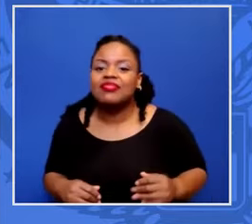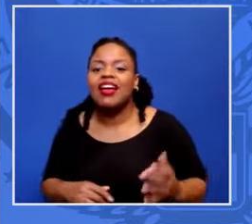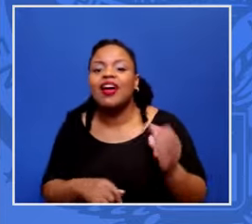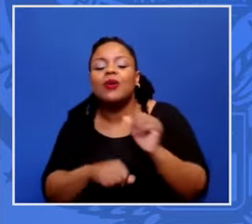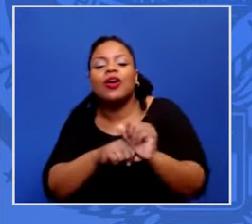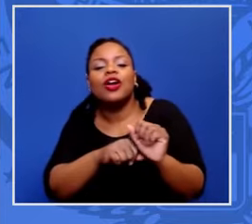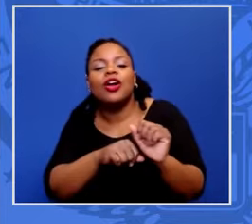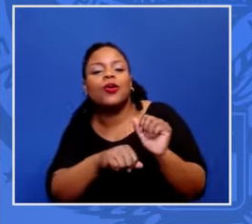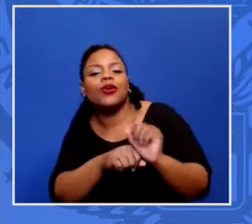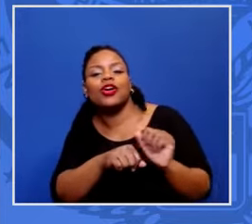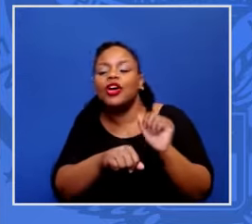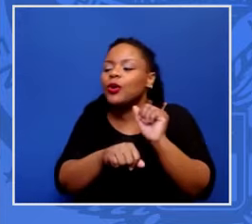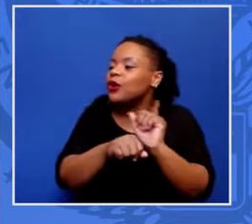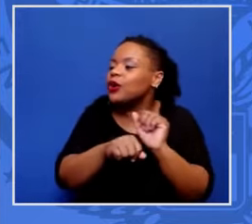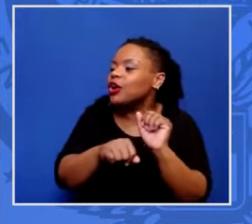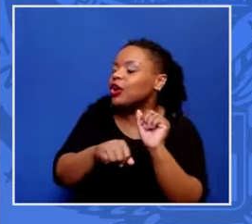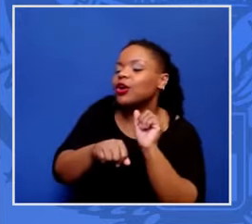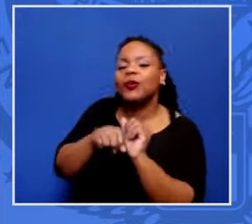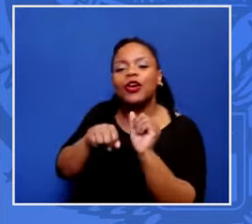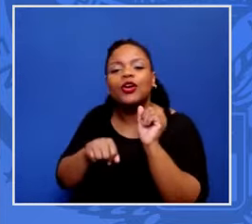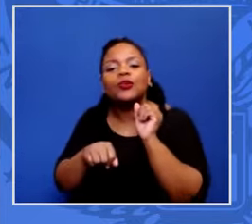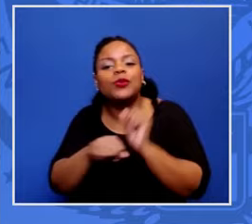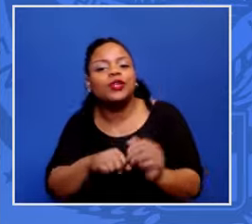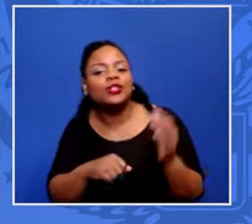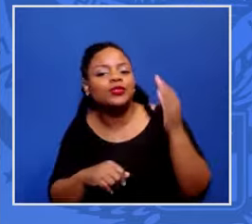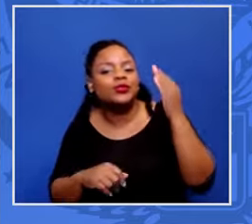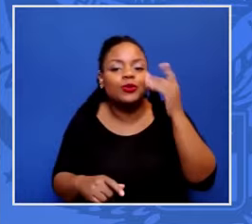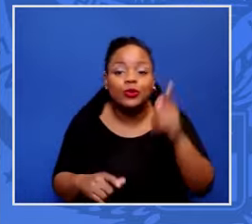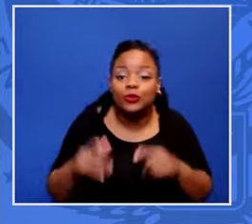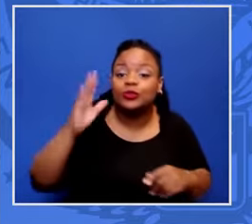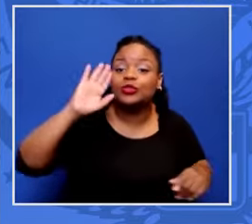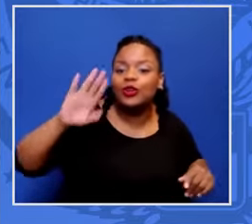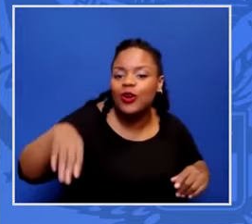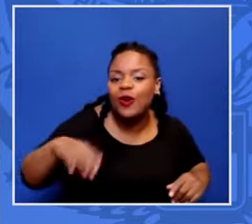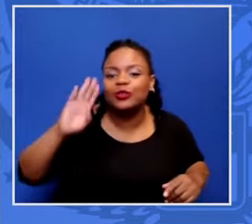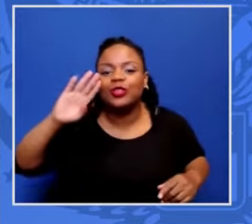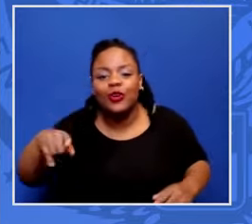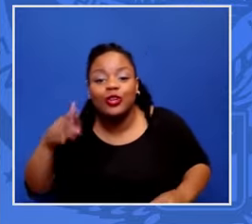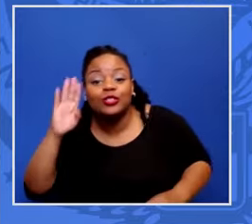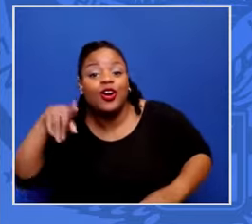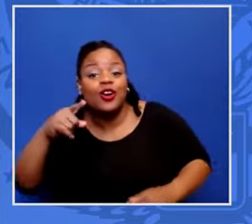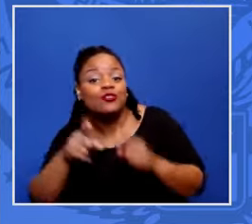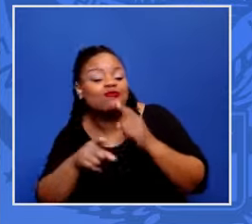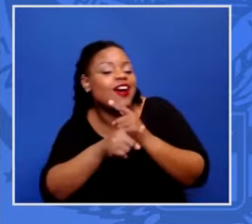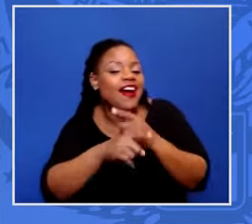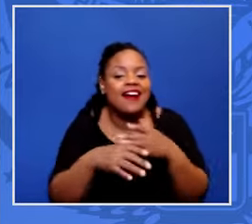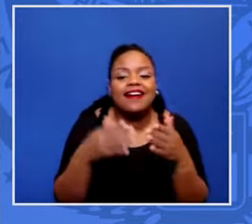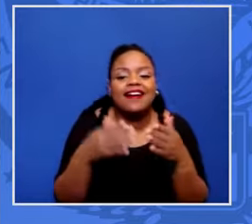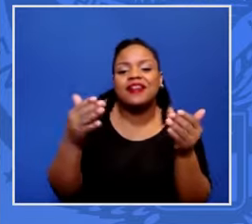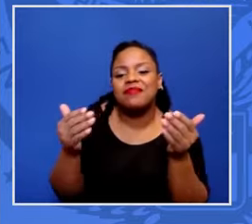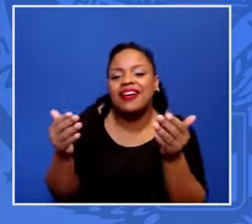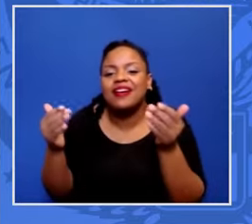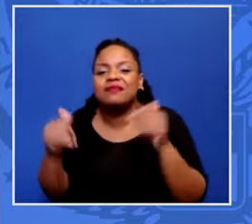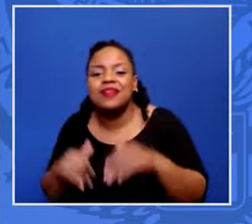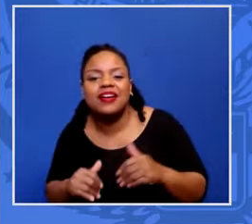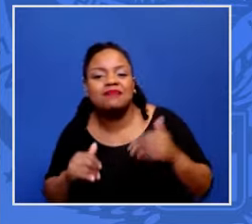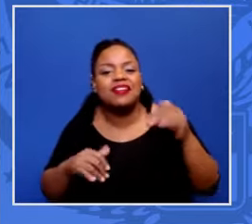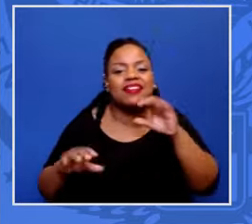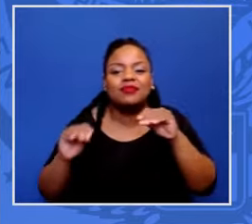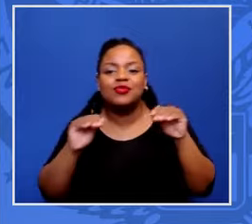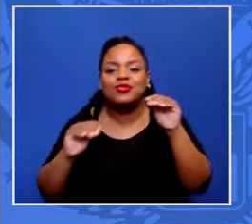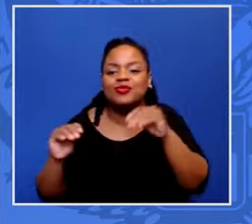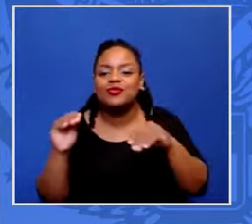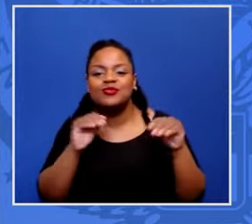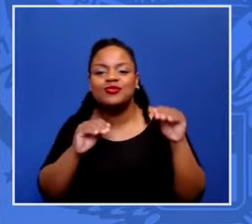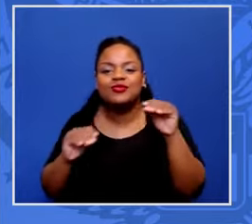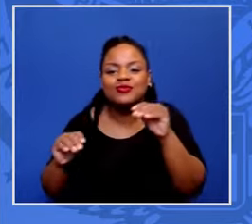se sabe. Muestra que no quiere, pero me tiene espionaje. Puri sobresale de tu traje. No trajo paticito pa' que el nene no